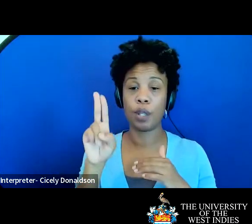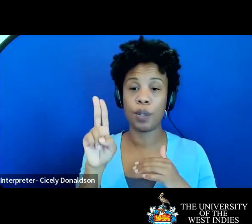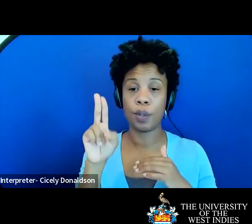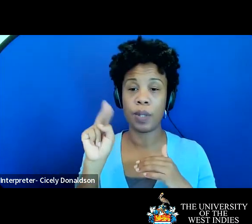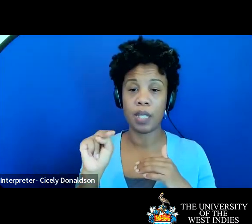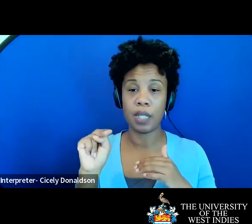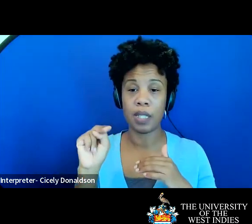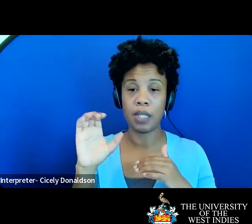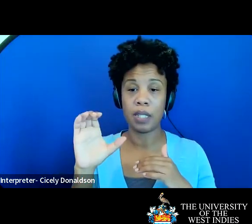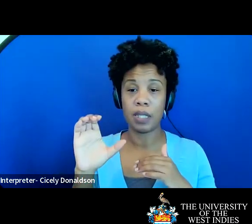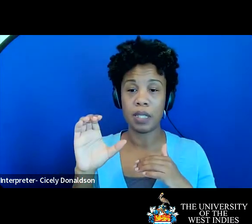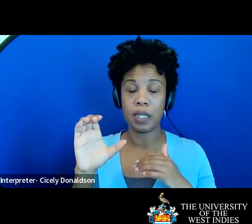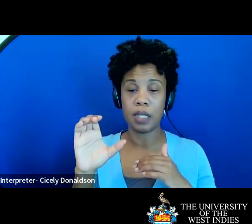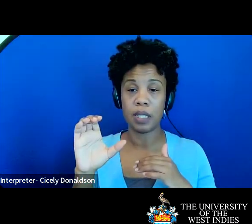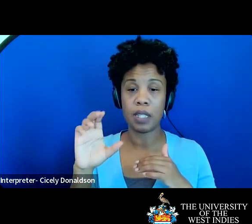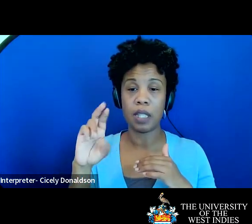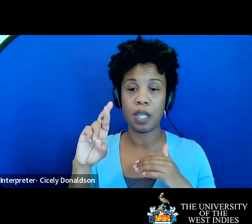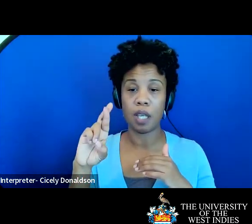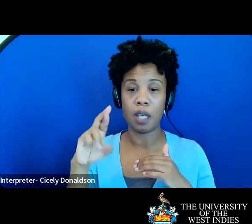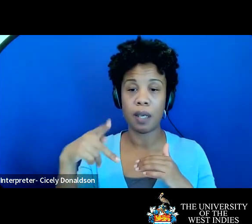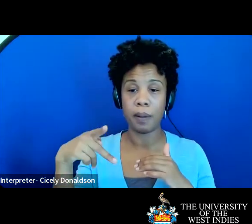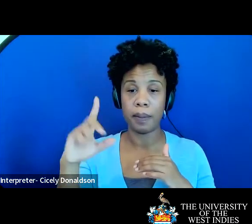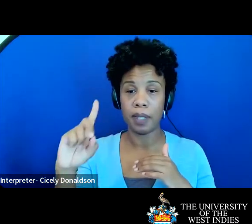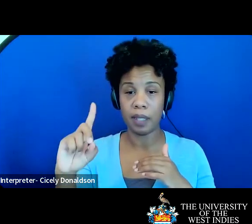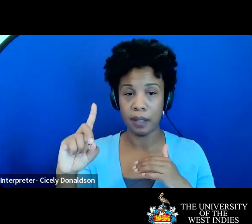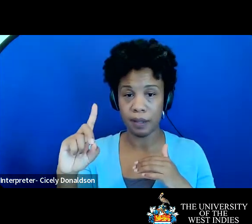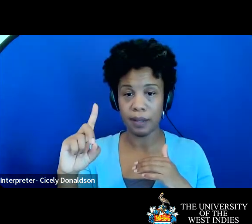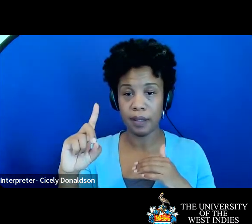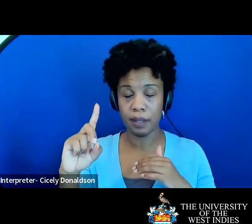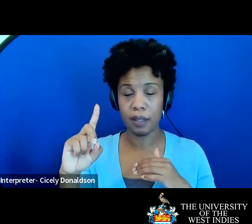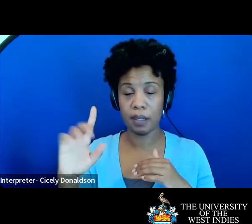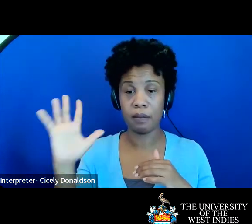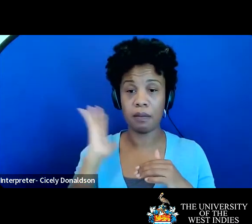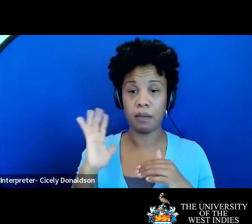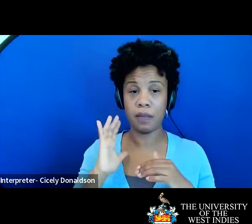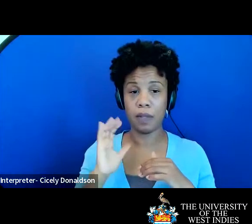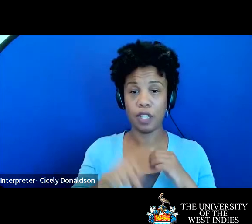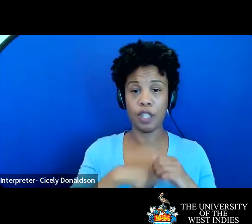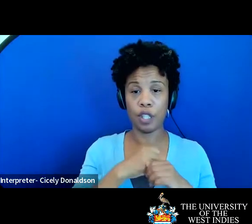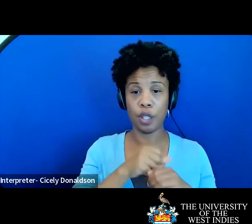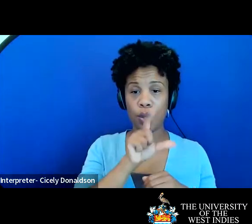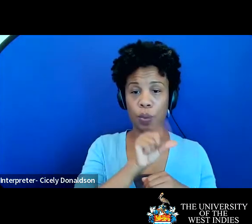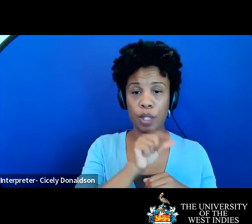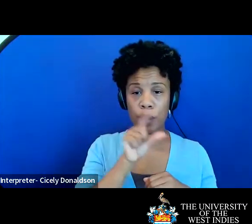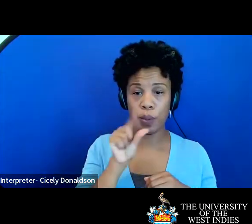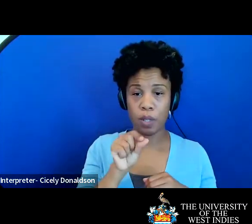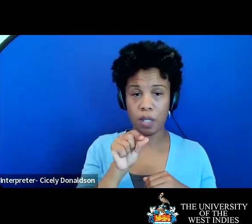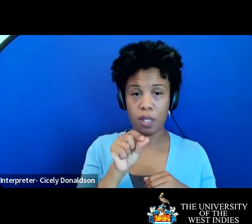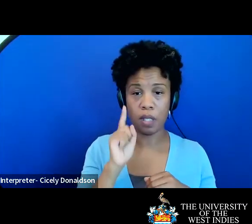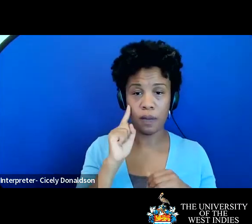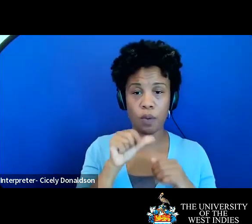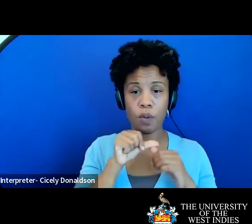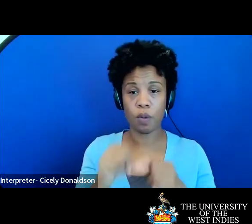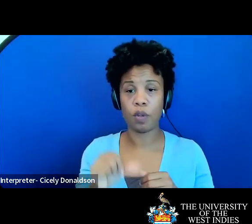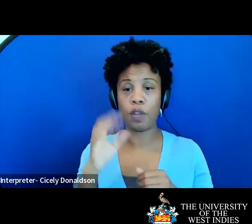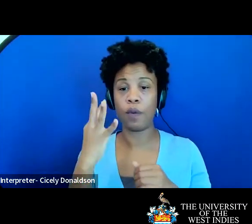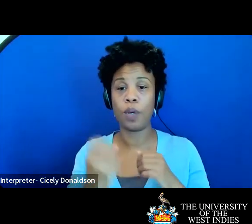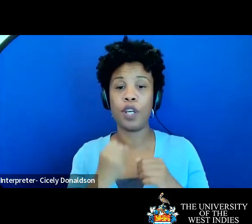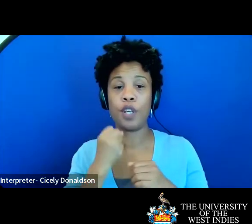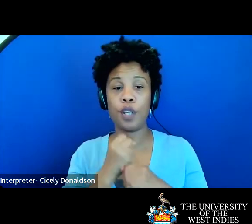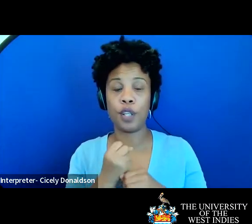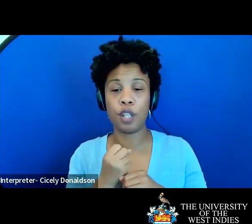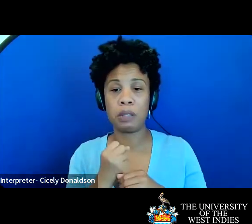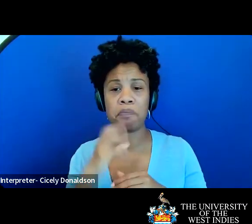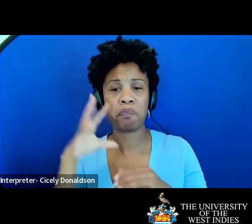with Disabilities in 2020 for a 4-year term. He was instrumental in the negotiations